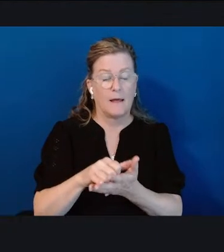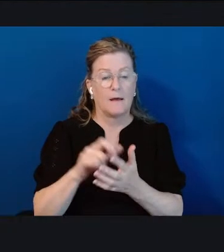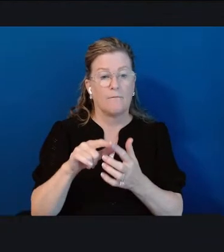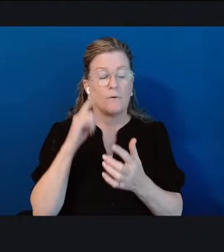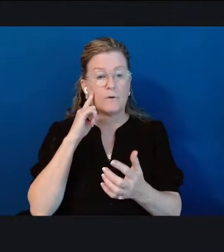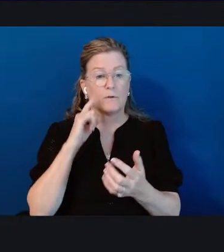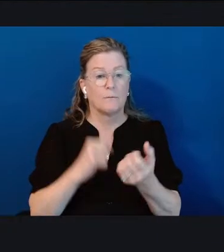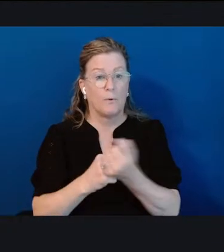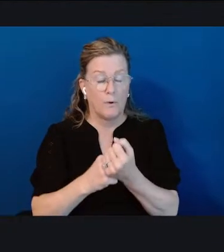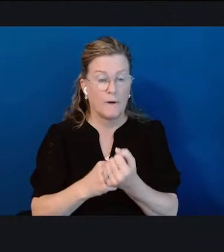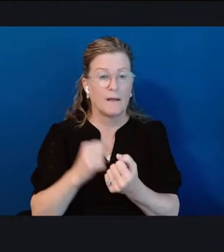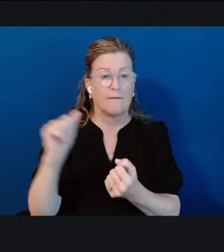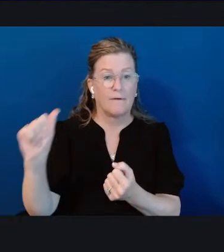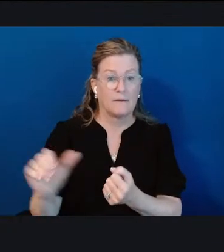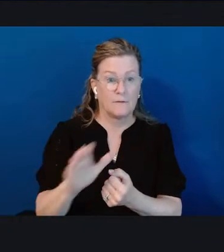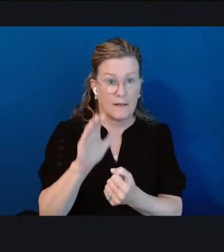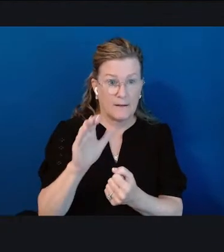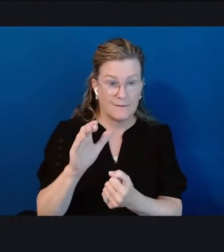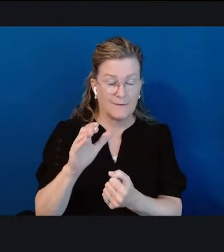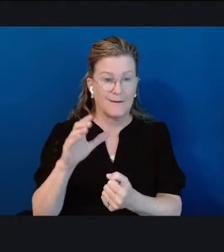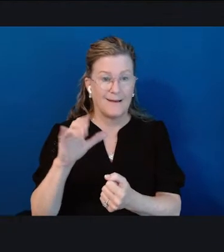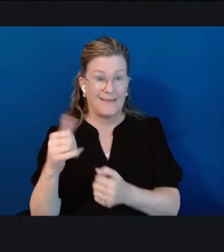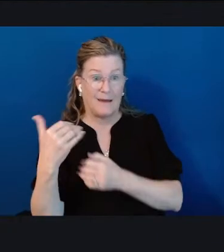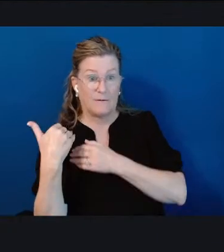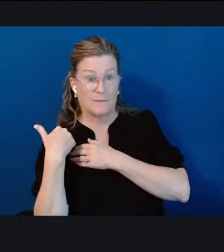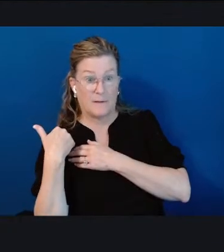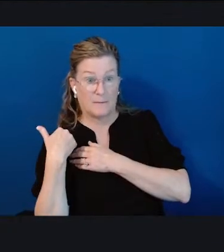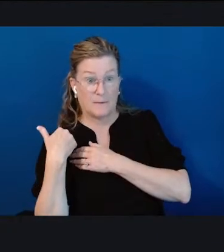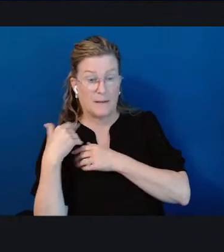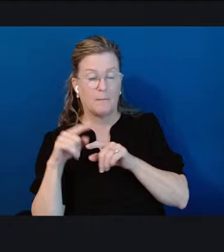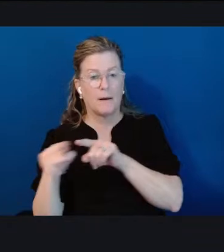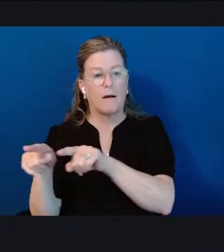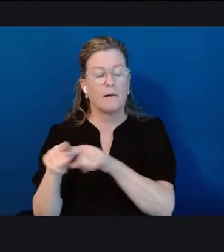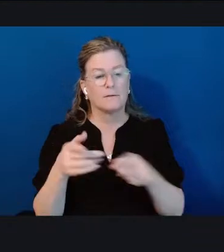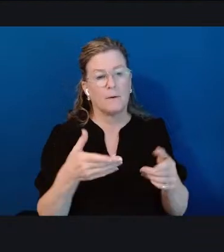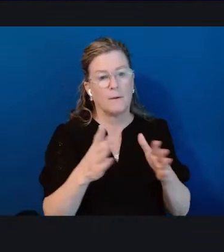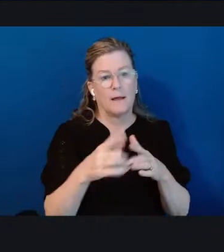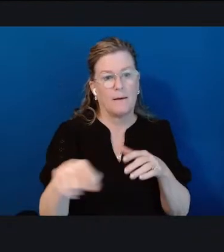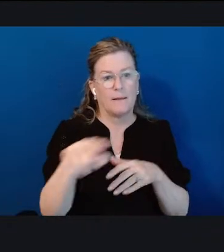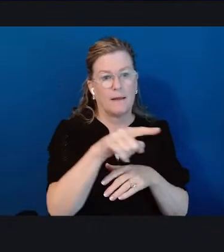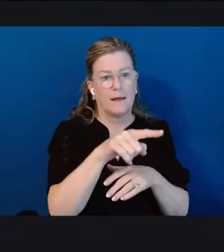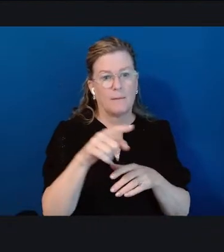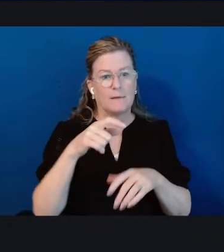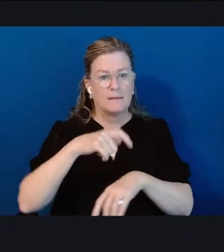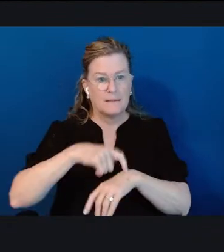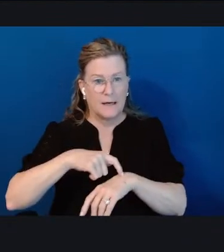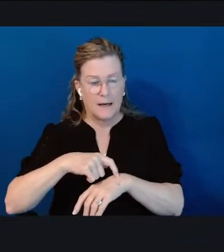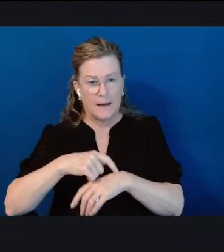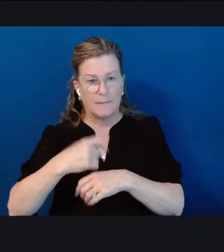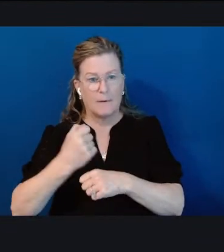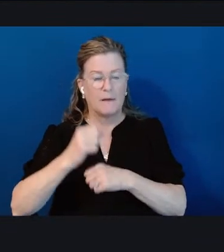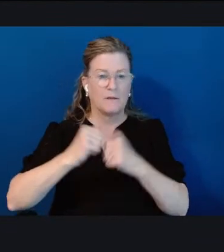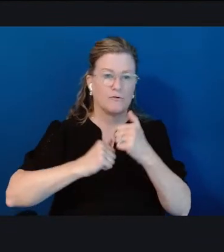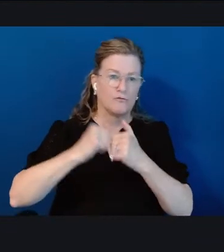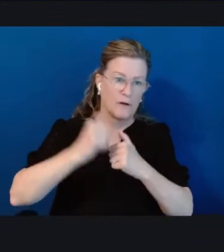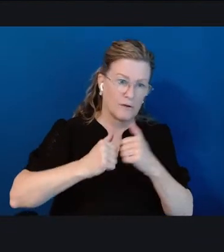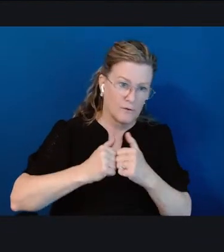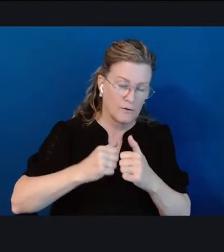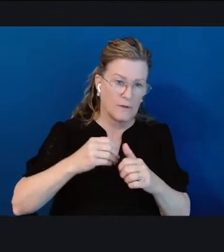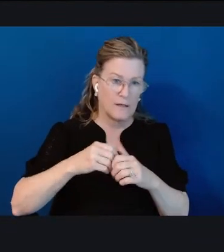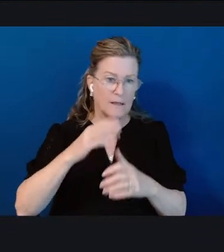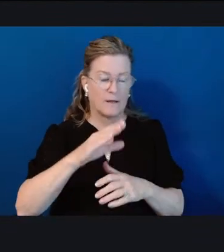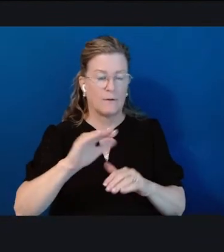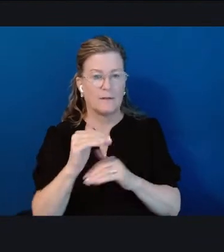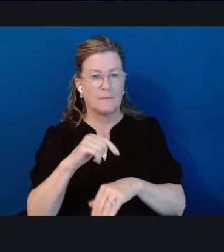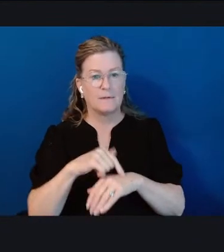the Advisory Council in that responsibility, but also allowing them time, creating structure in their limited